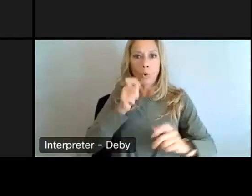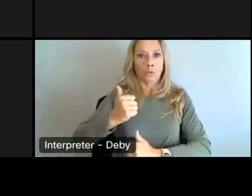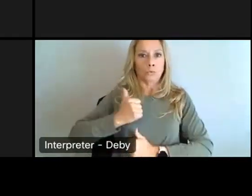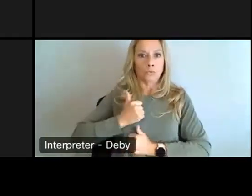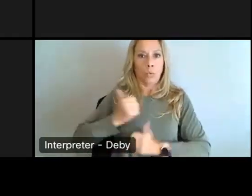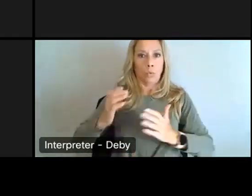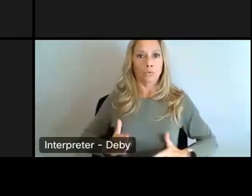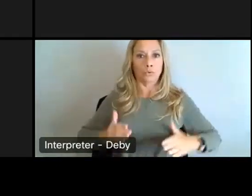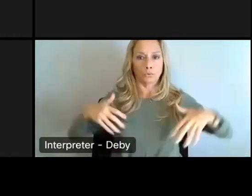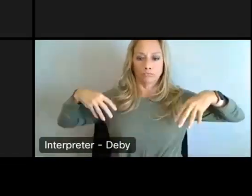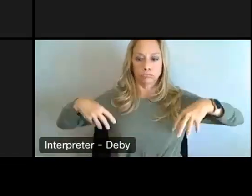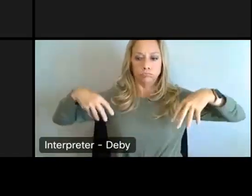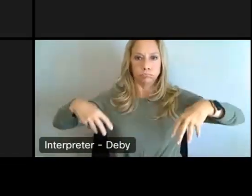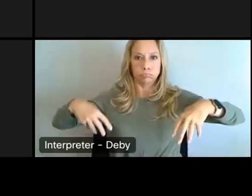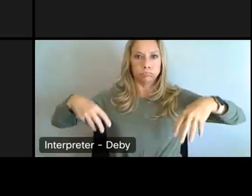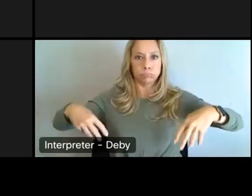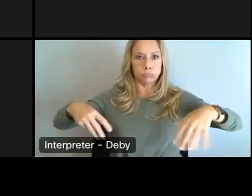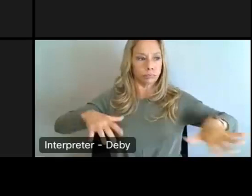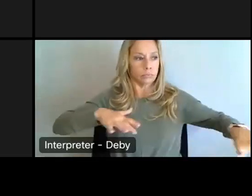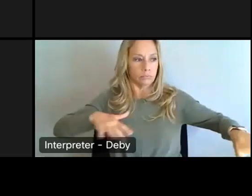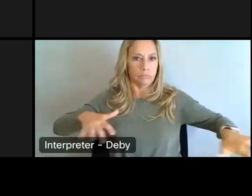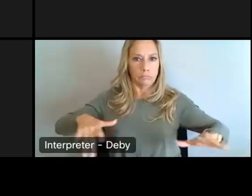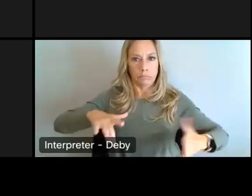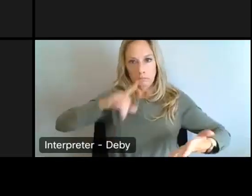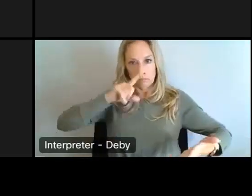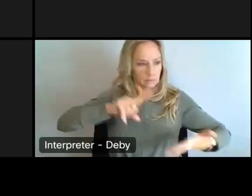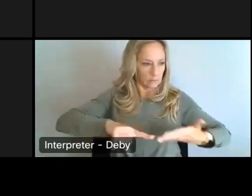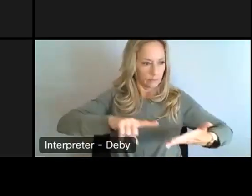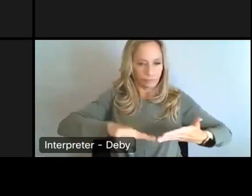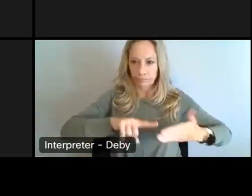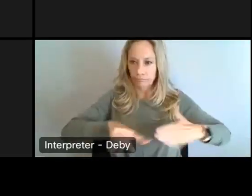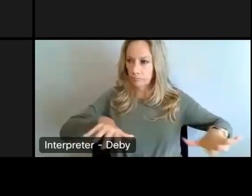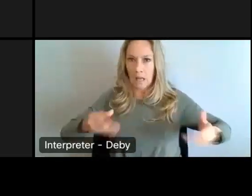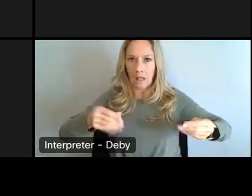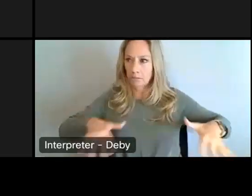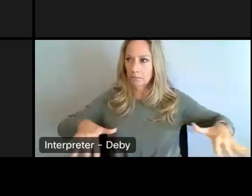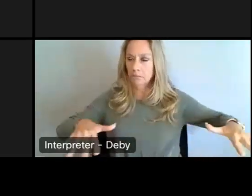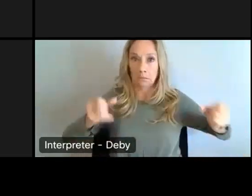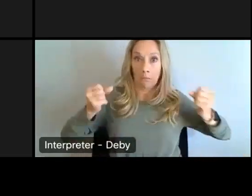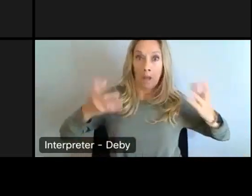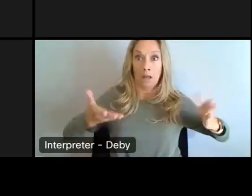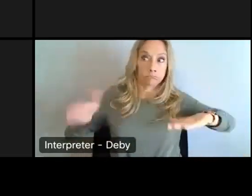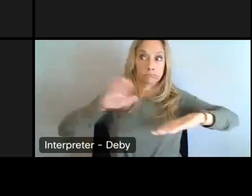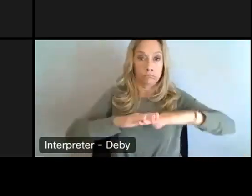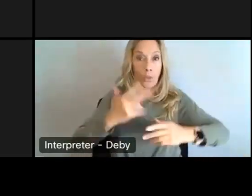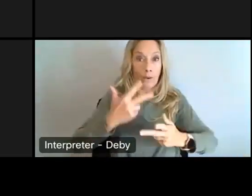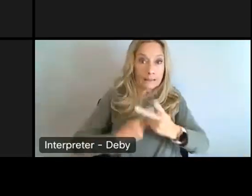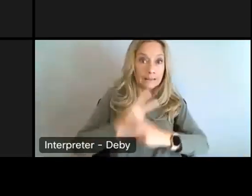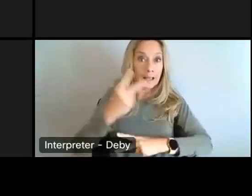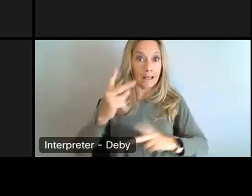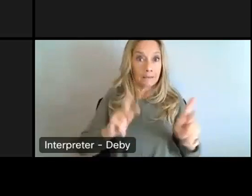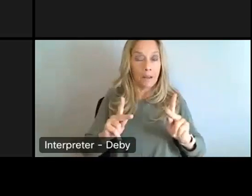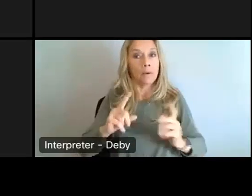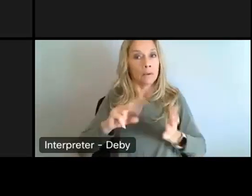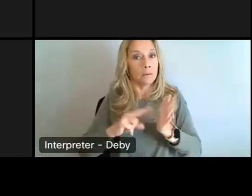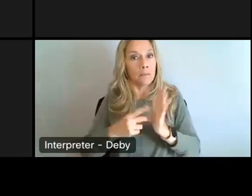across the country. And with that, when you have that many people over there, we saw the casualty rate and the